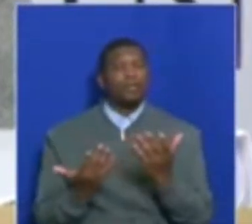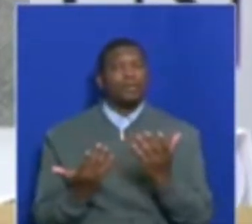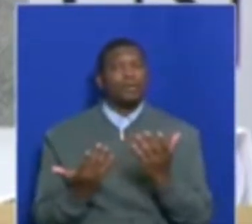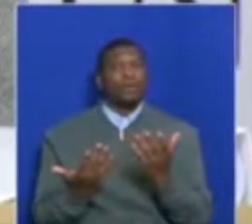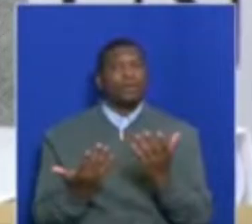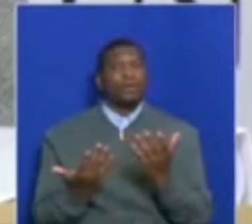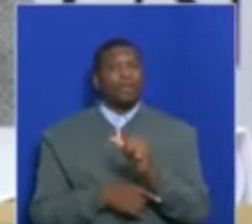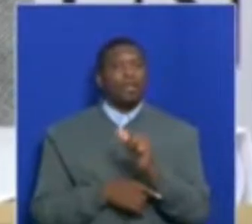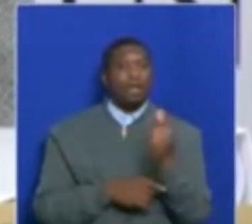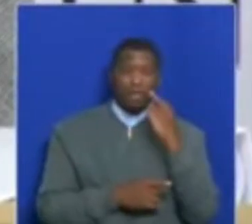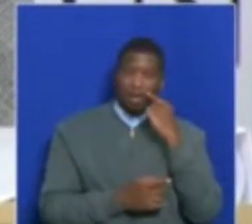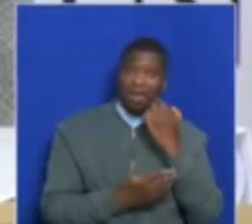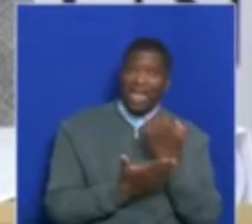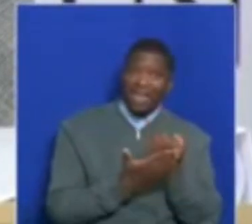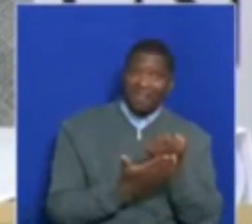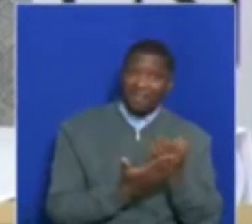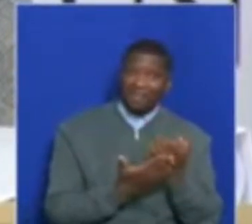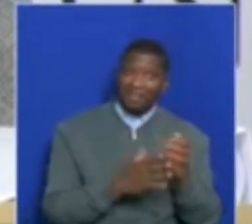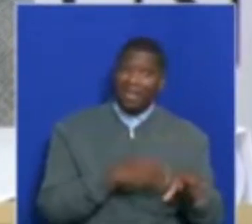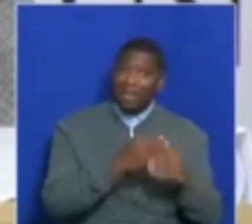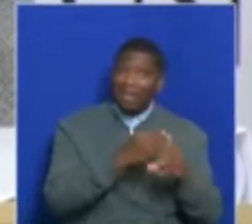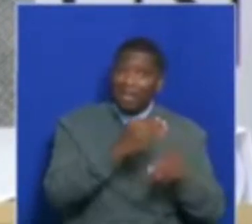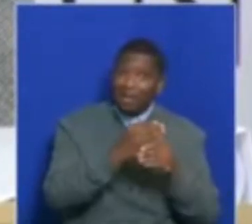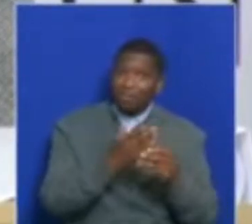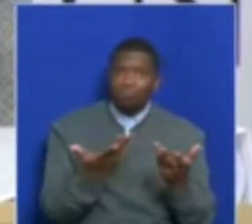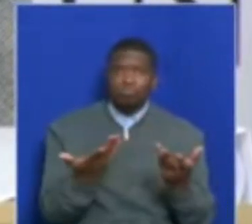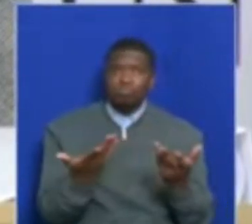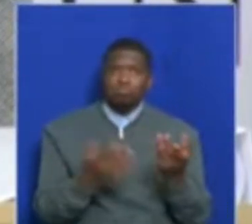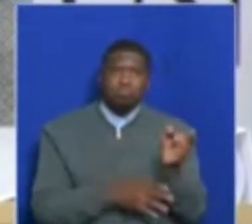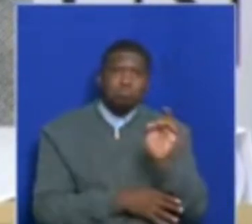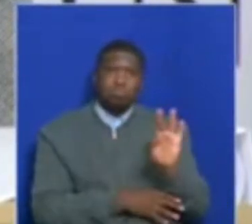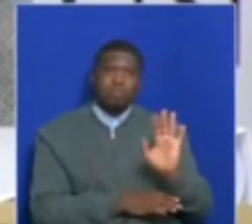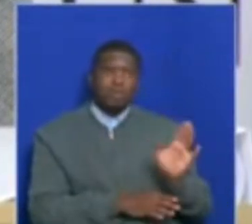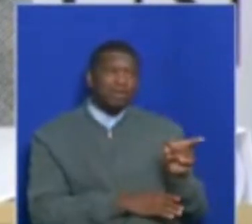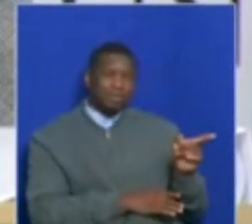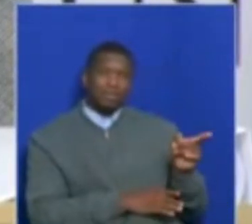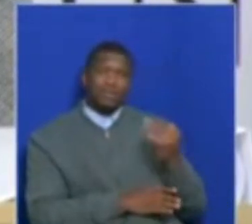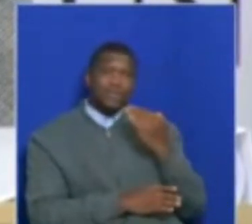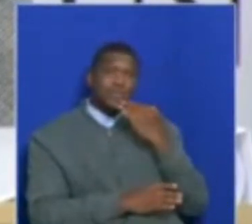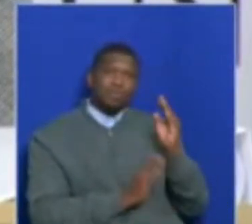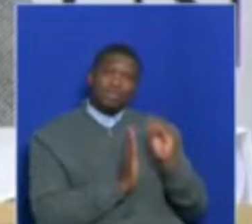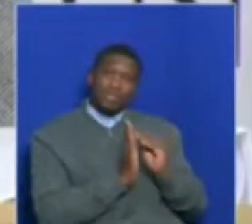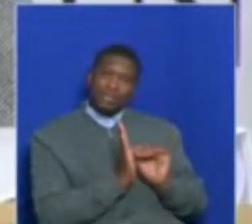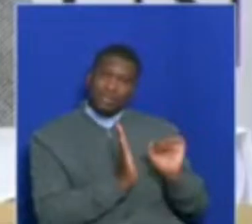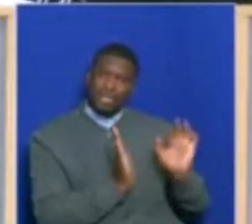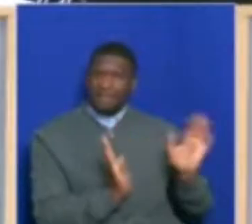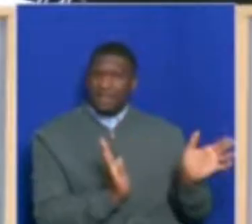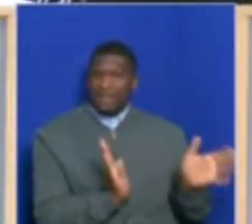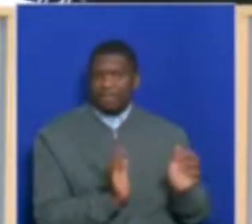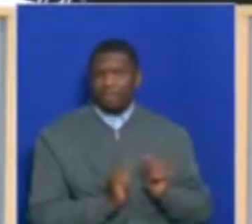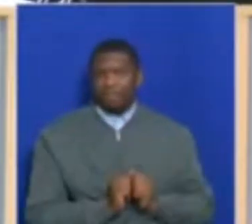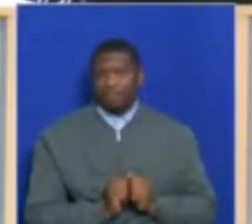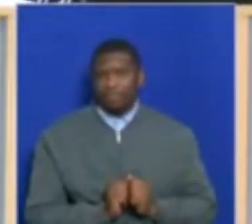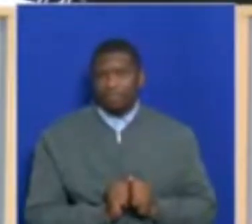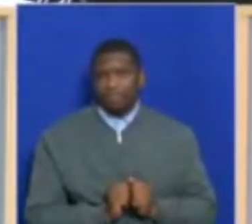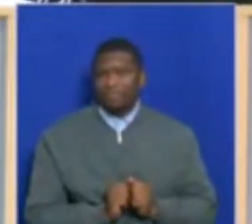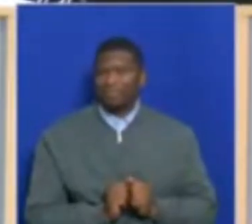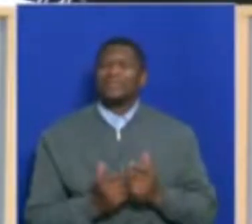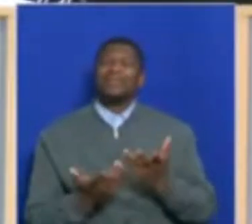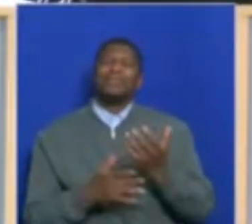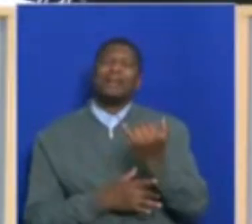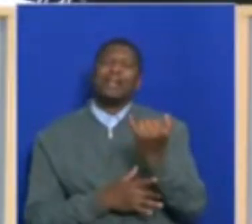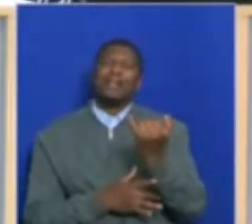beside his statement, the statement of the victim. Such as what? What would you